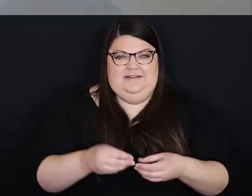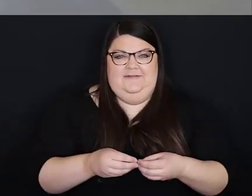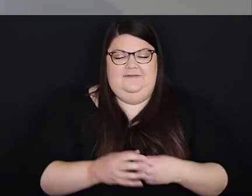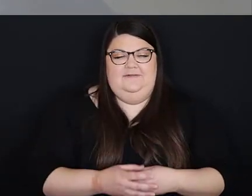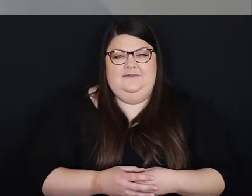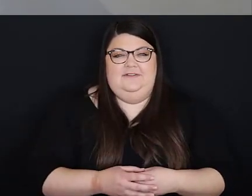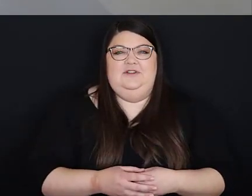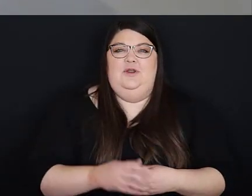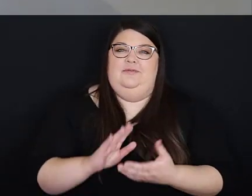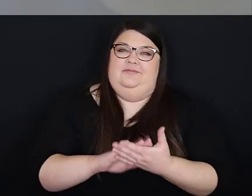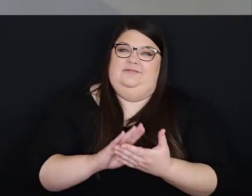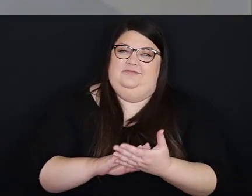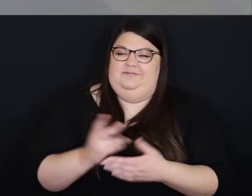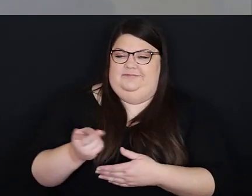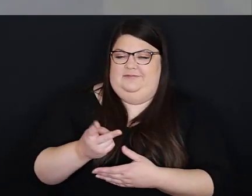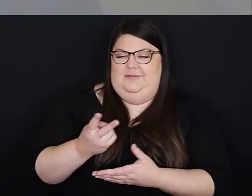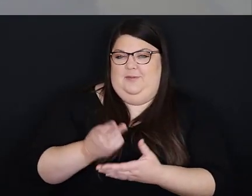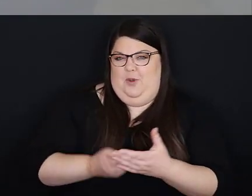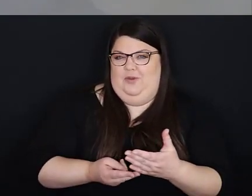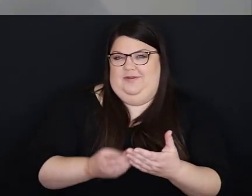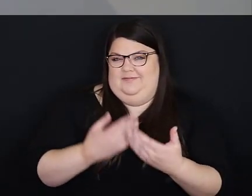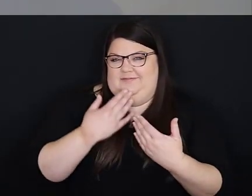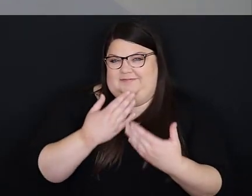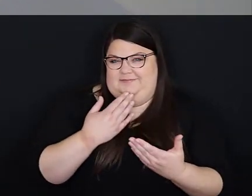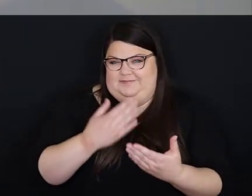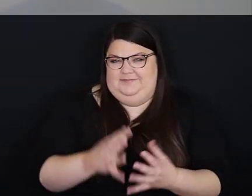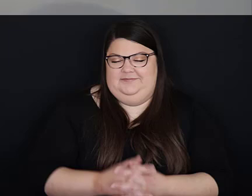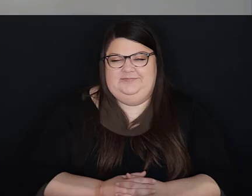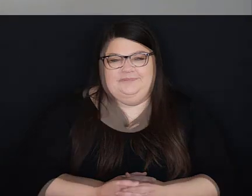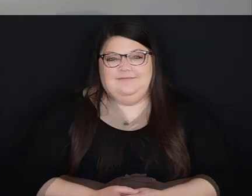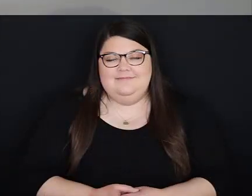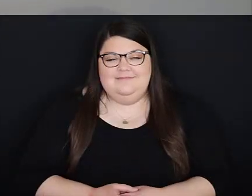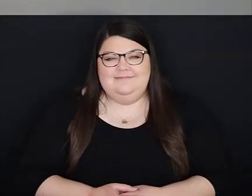and our guest curator, Jenelle Porter.